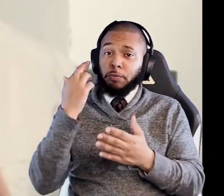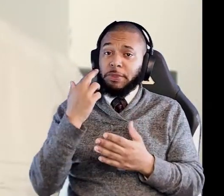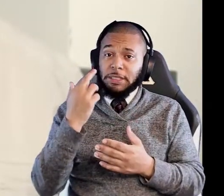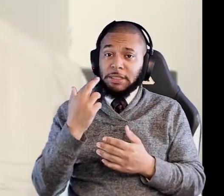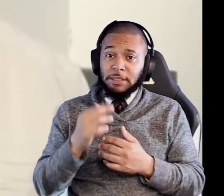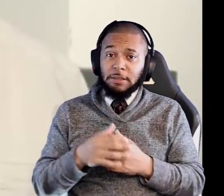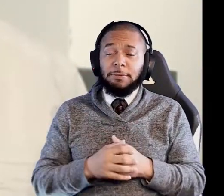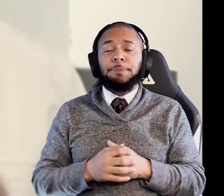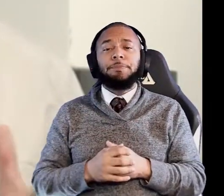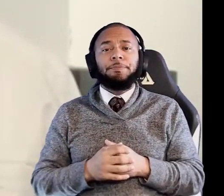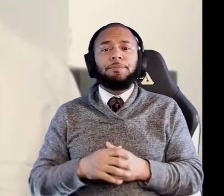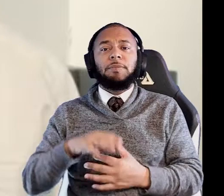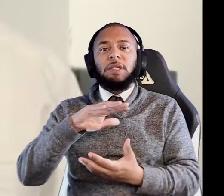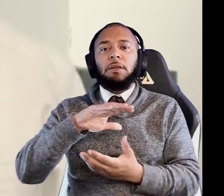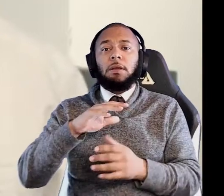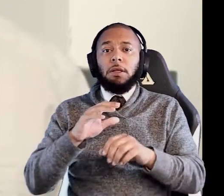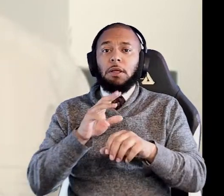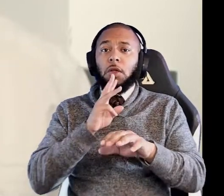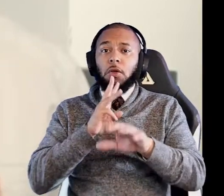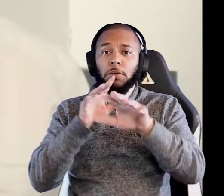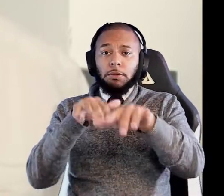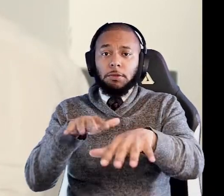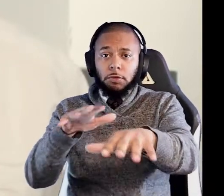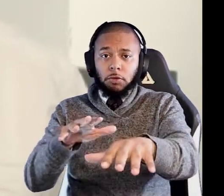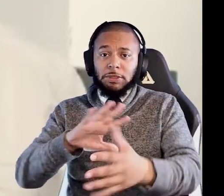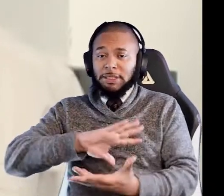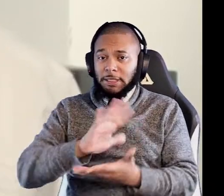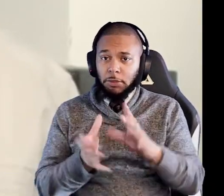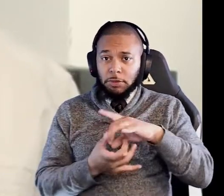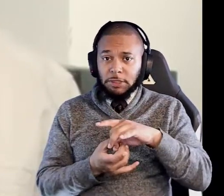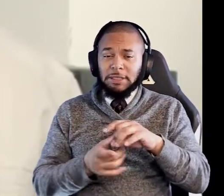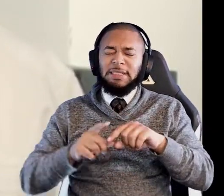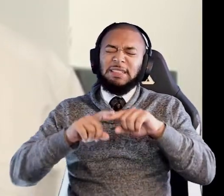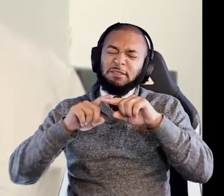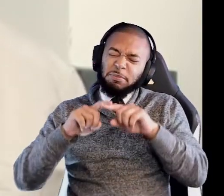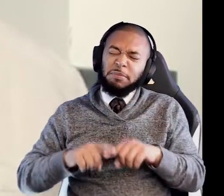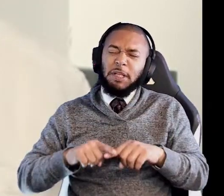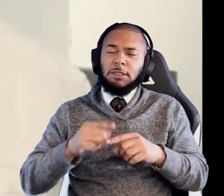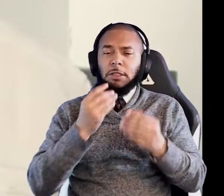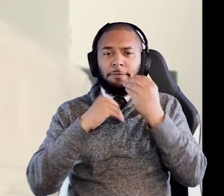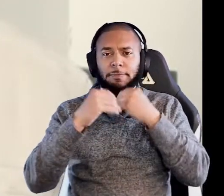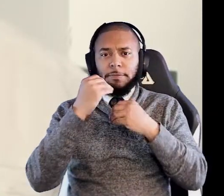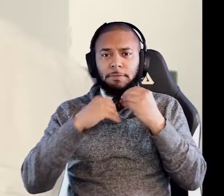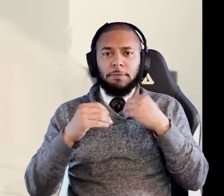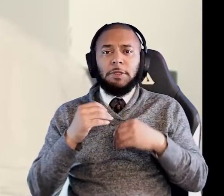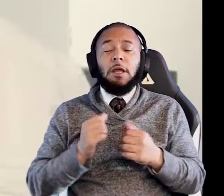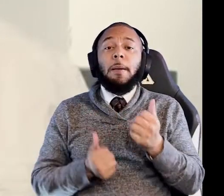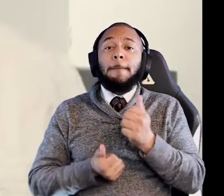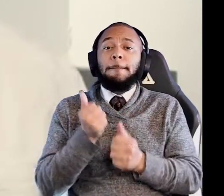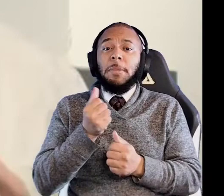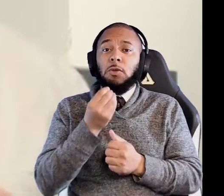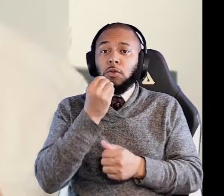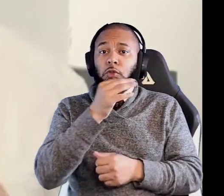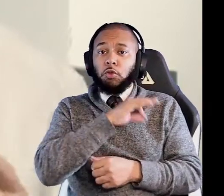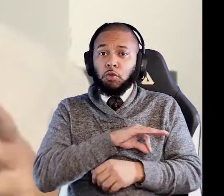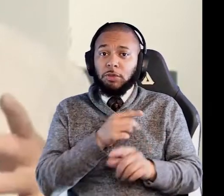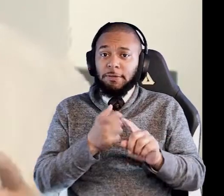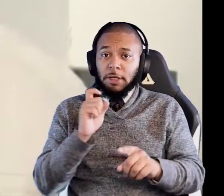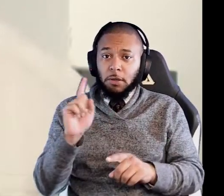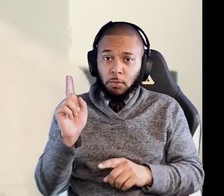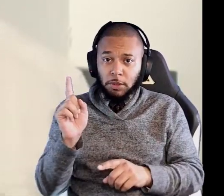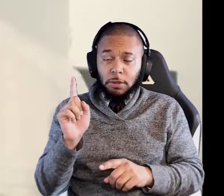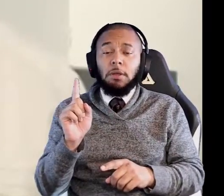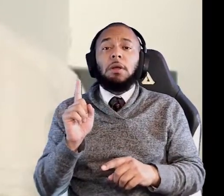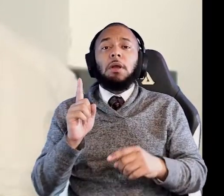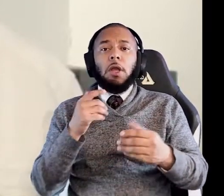The ecosystem of the ocean is highly dependent upon nutrition, and most nutrients in the ocean are found really close to